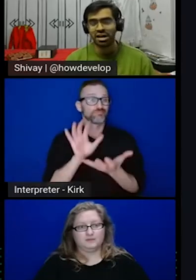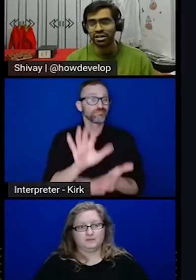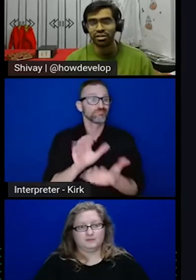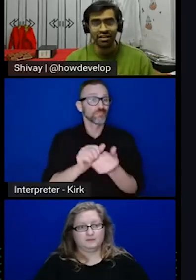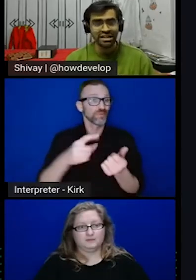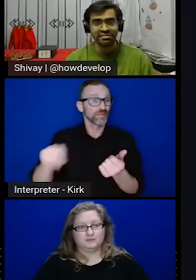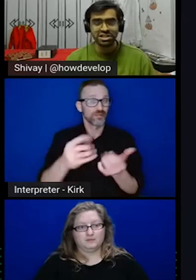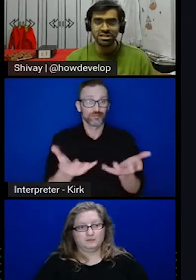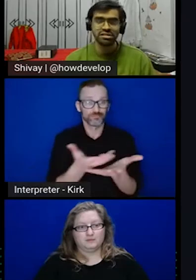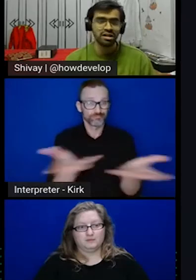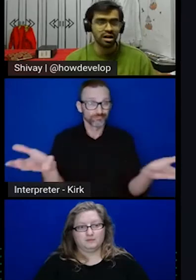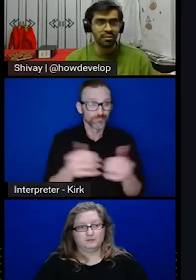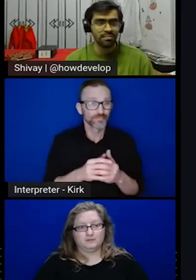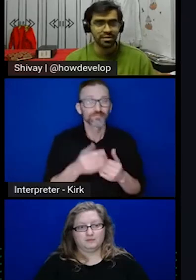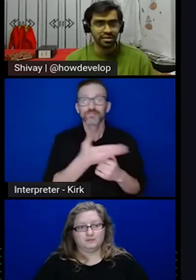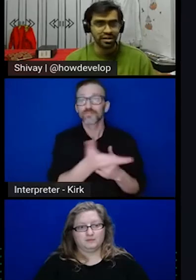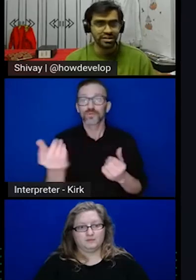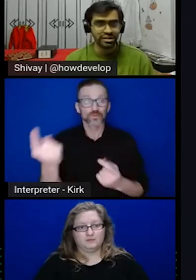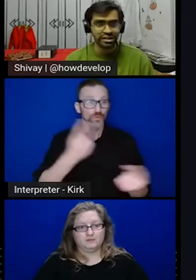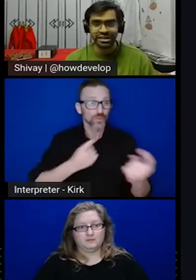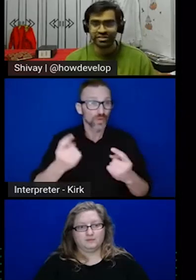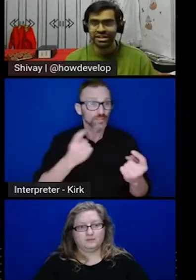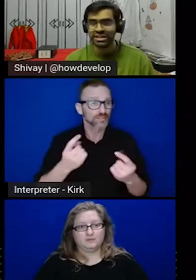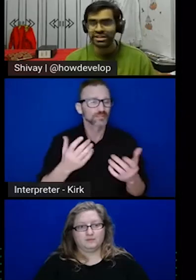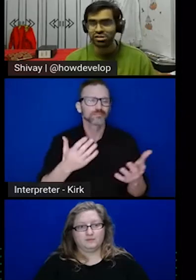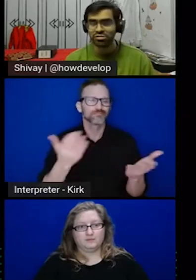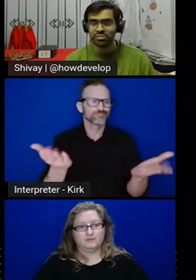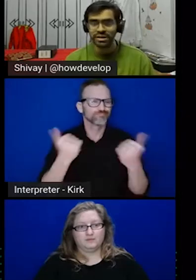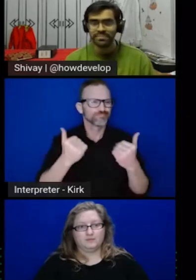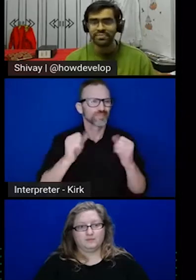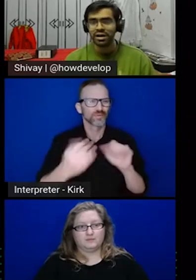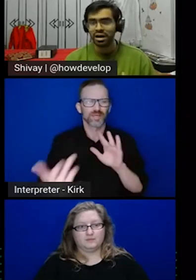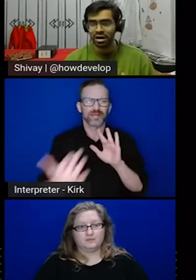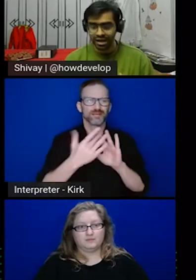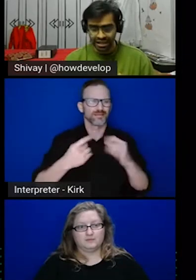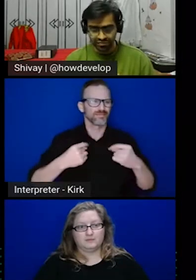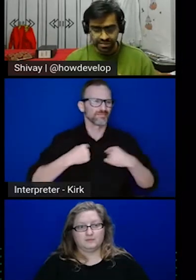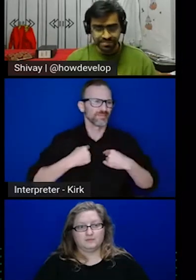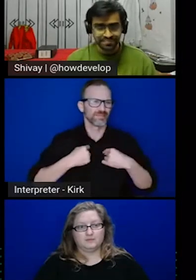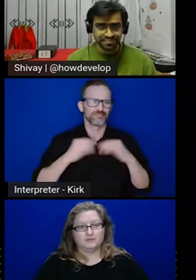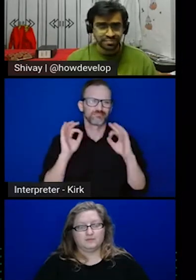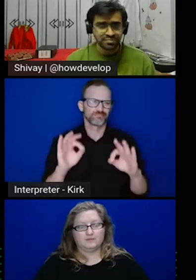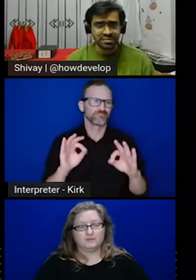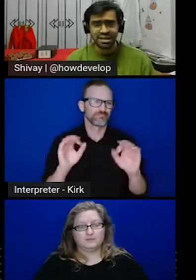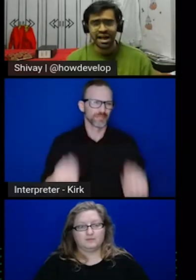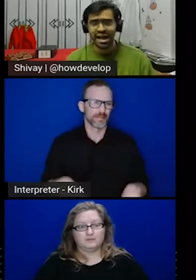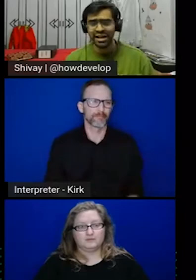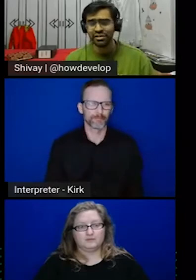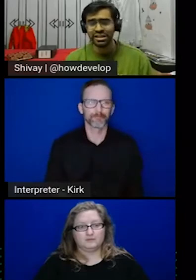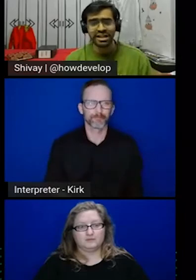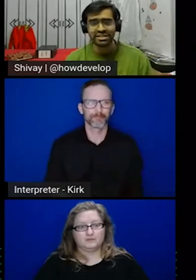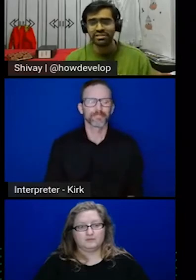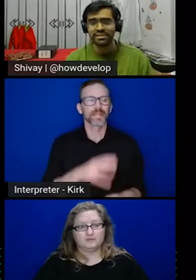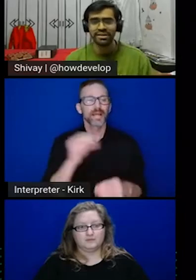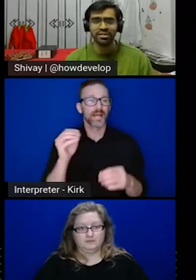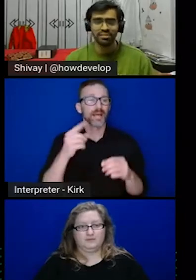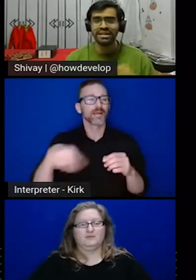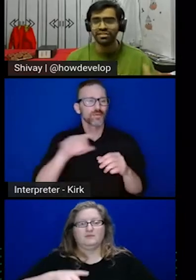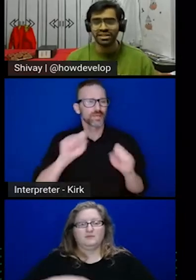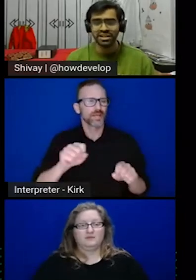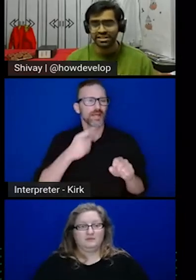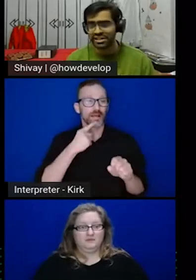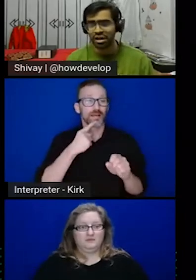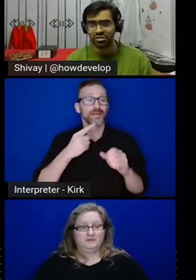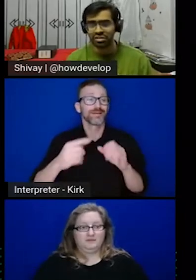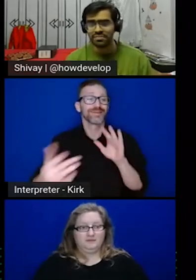case you have any questions, you can definitely reach out to me as well. And you can connect with me on